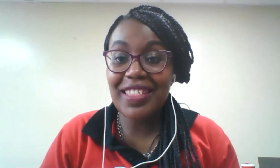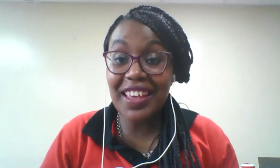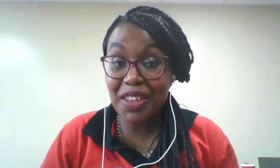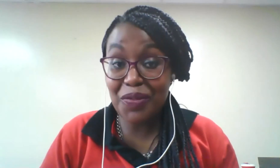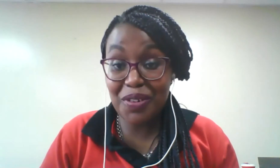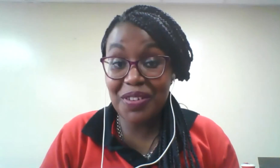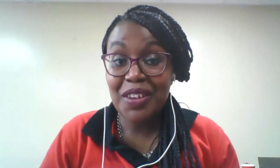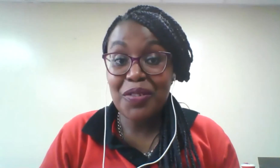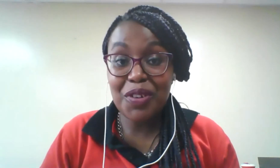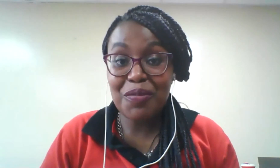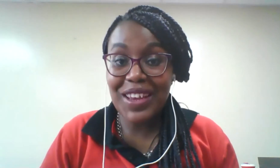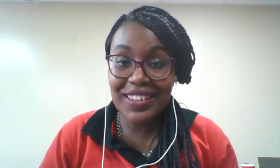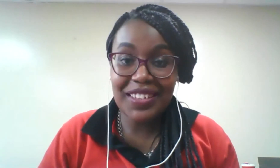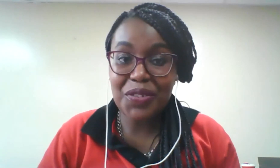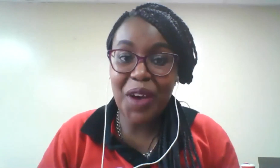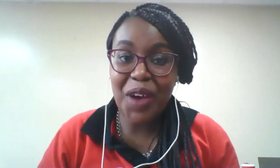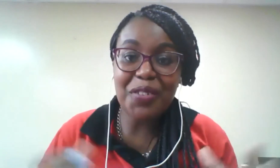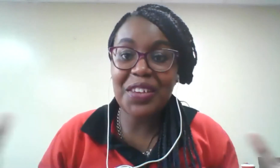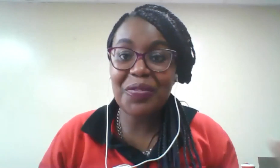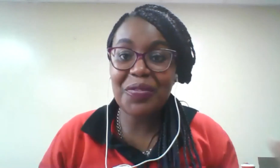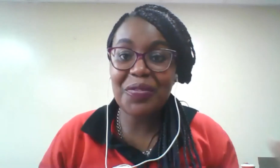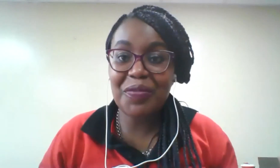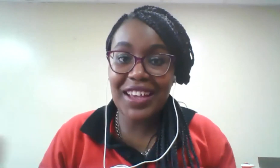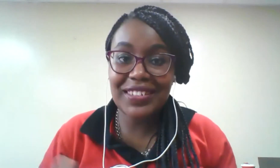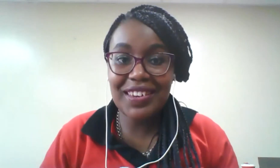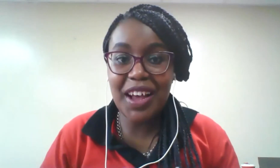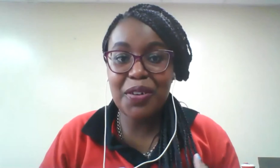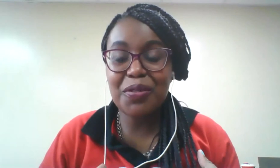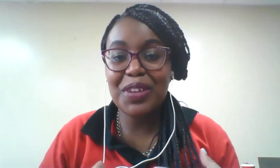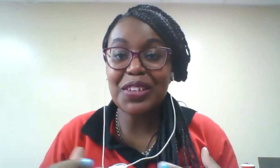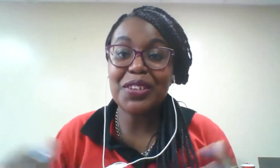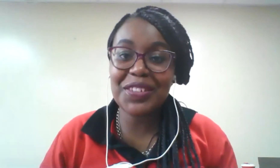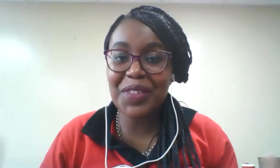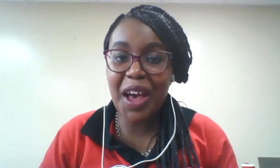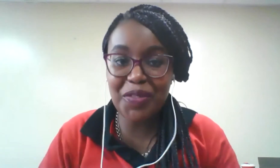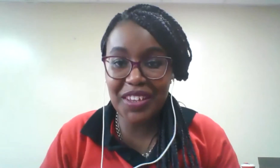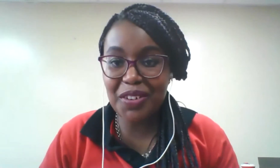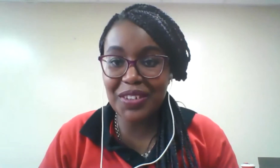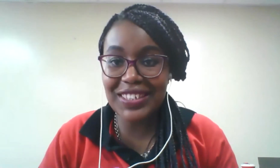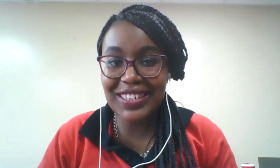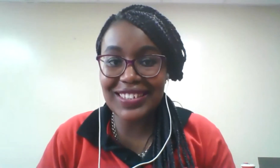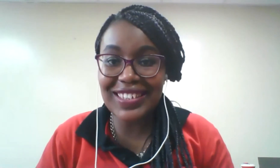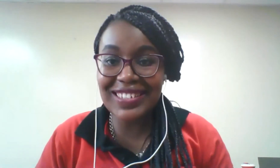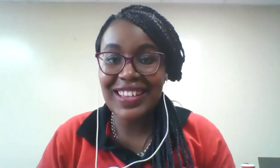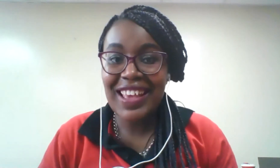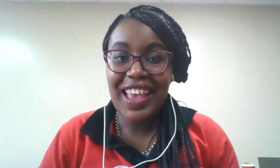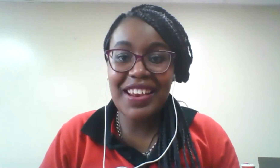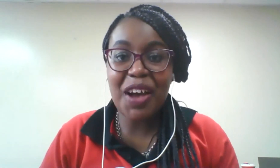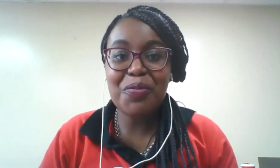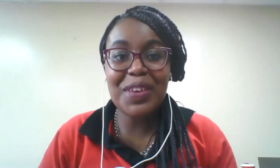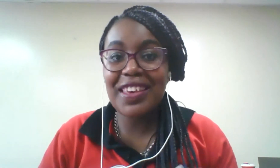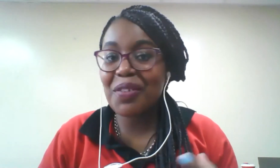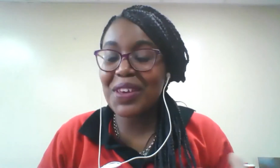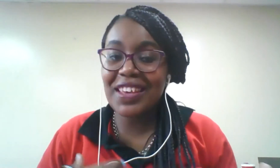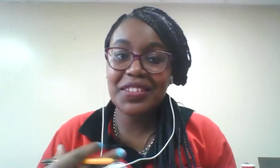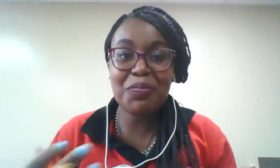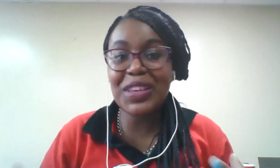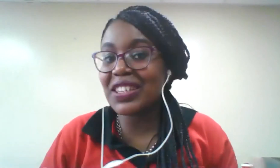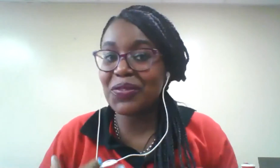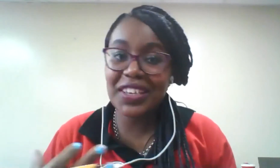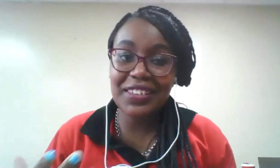And thank you for reminding us of how diverse and how inclusive the African continent is, and how